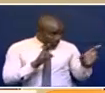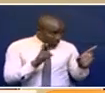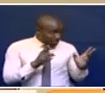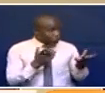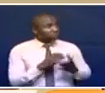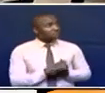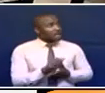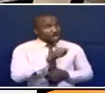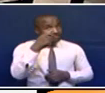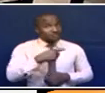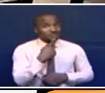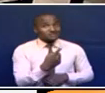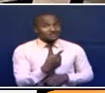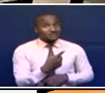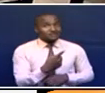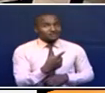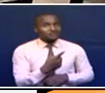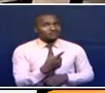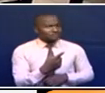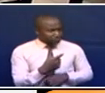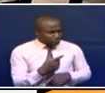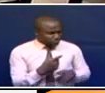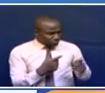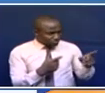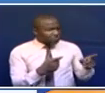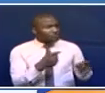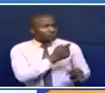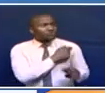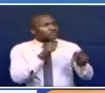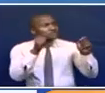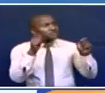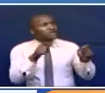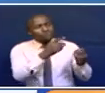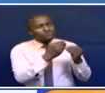Joel Mundu, you say, how would he have handled the doctor's strike as president?